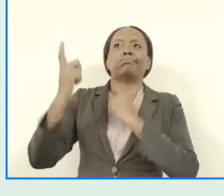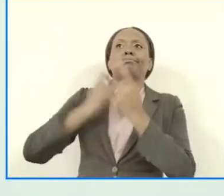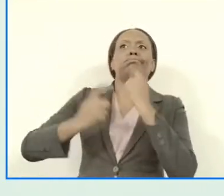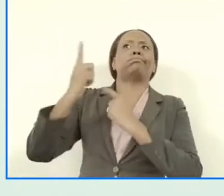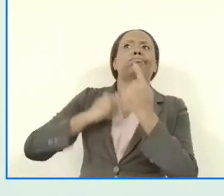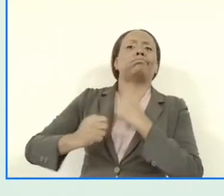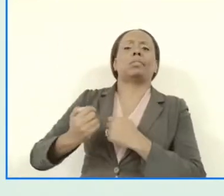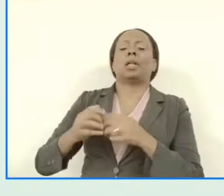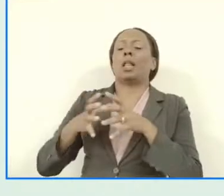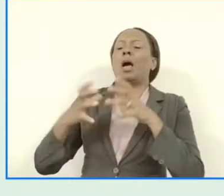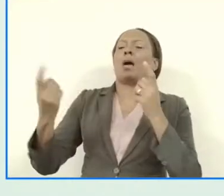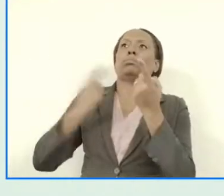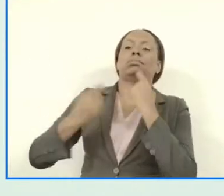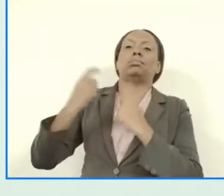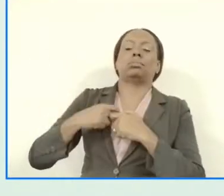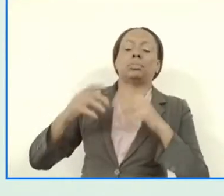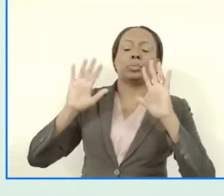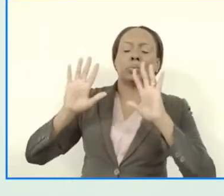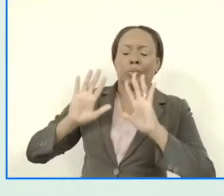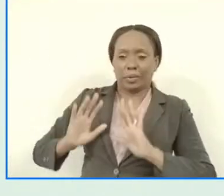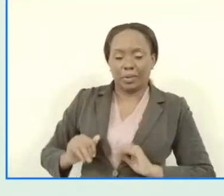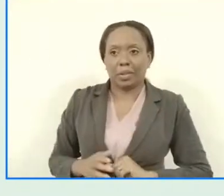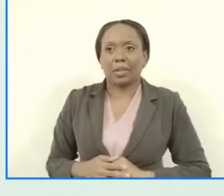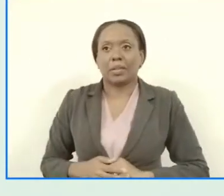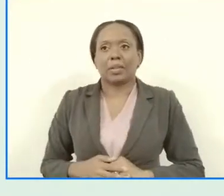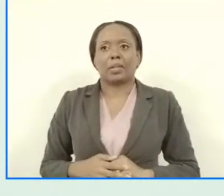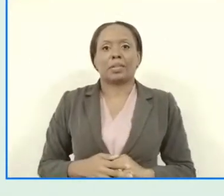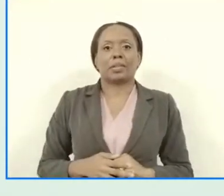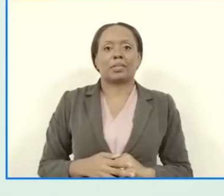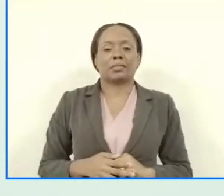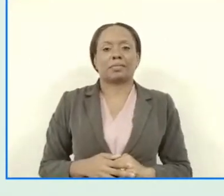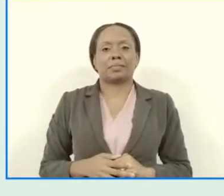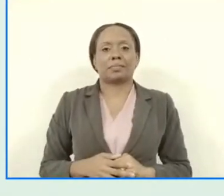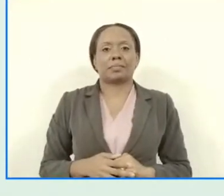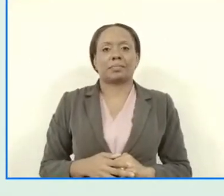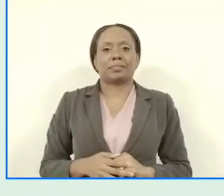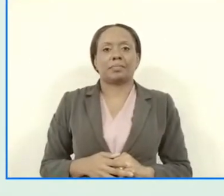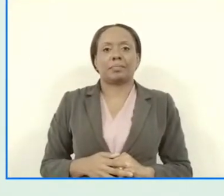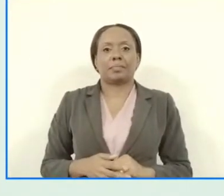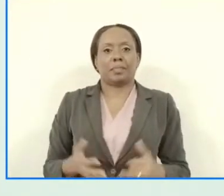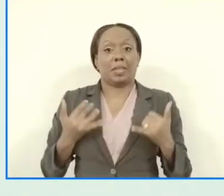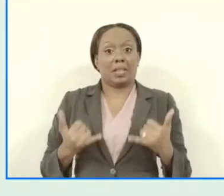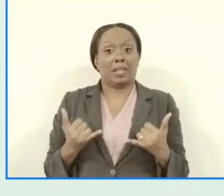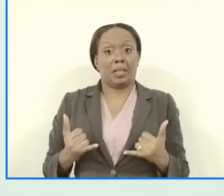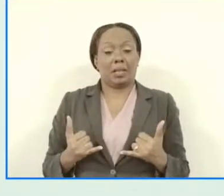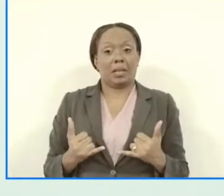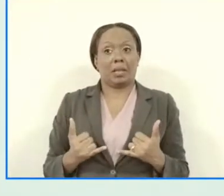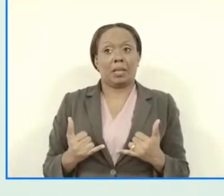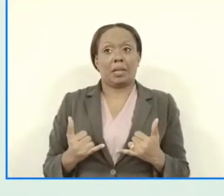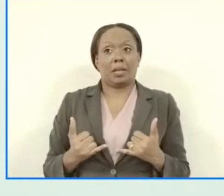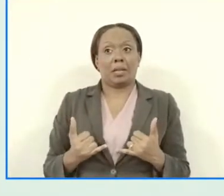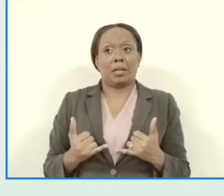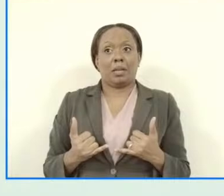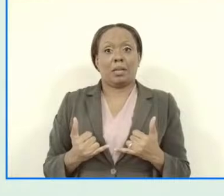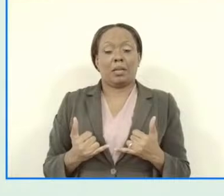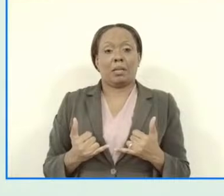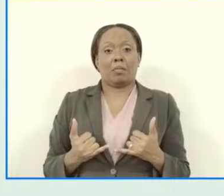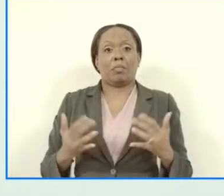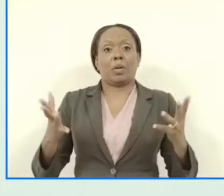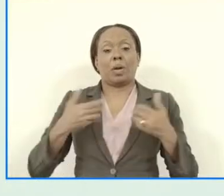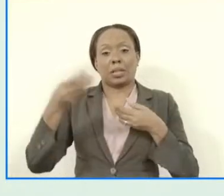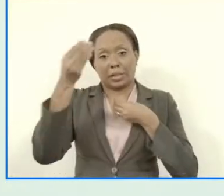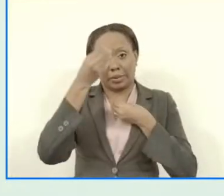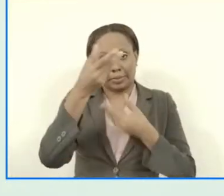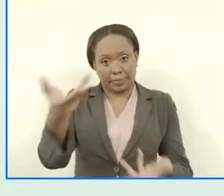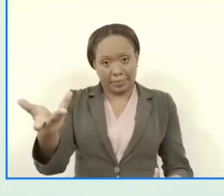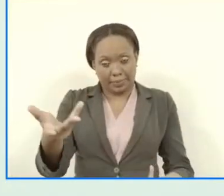will. The structure of this is more to provide information for everybody than for us to be spewing things at